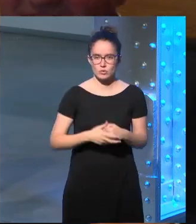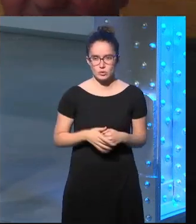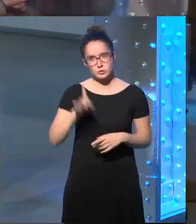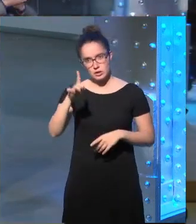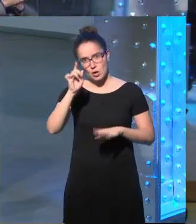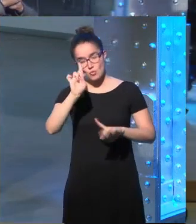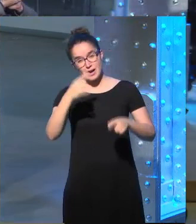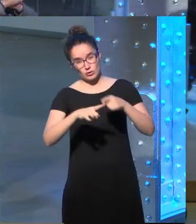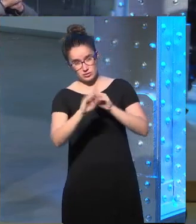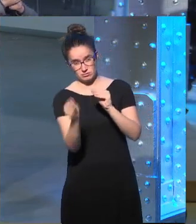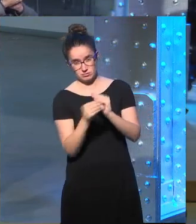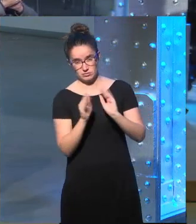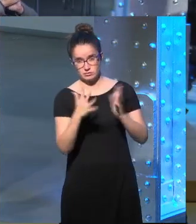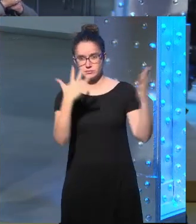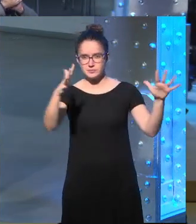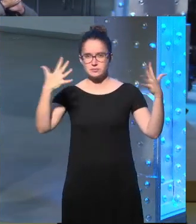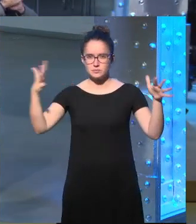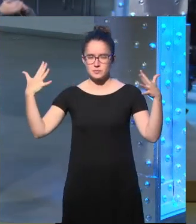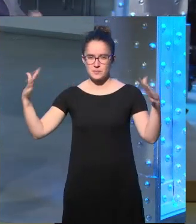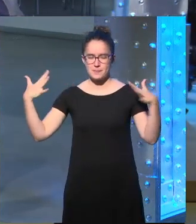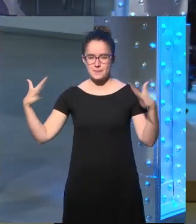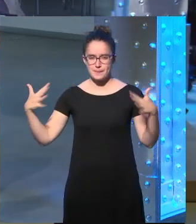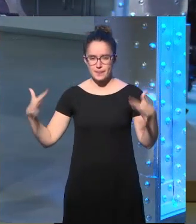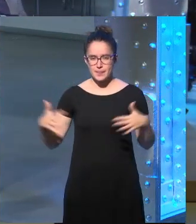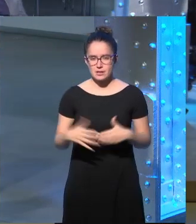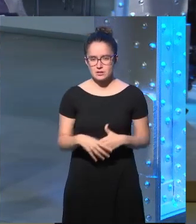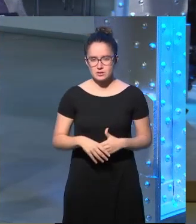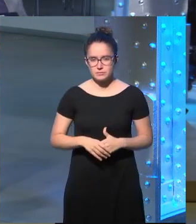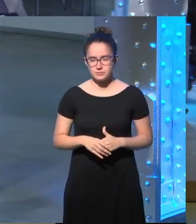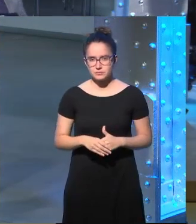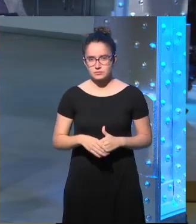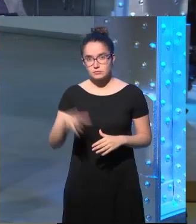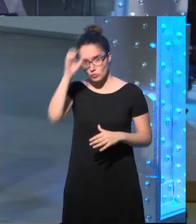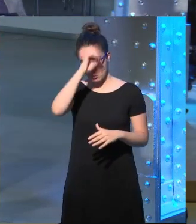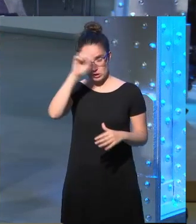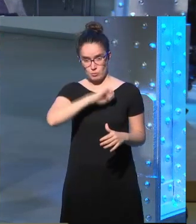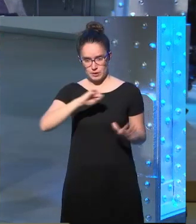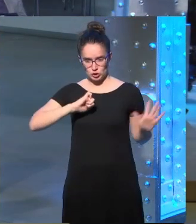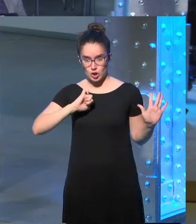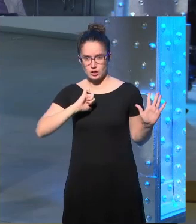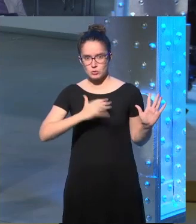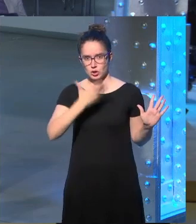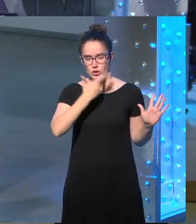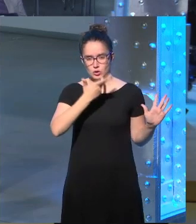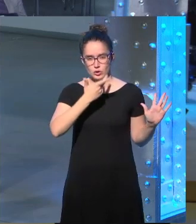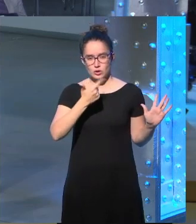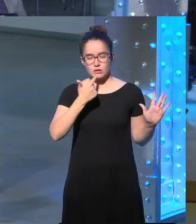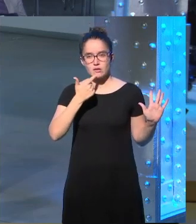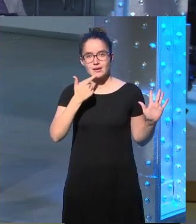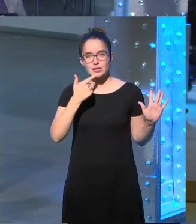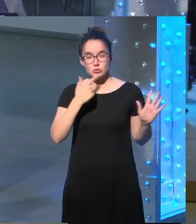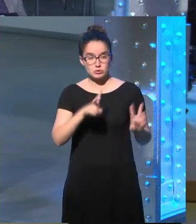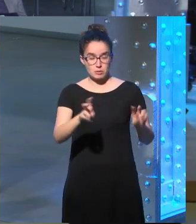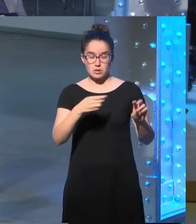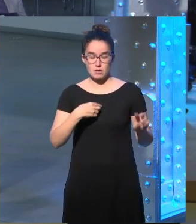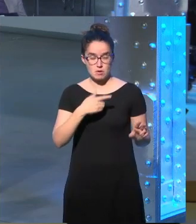big effort, and we should all raise our hands for them, for all these teachers who are working every day so hard. This is a personal